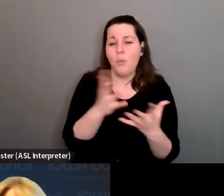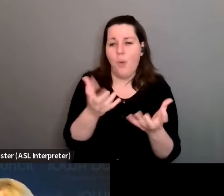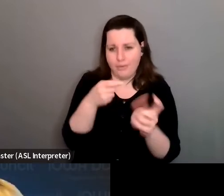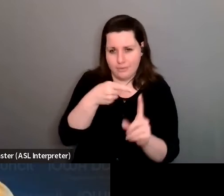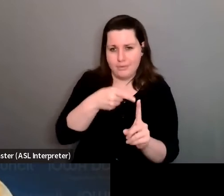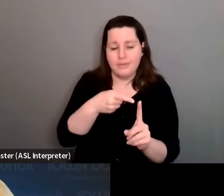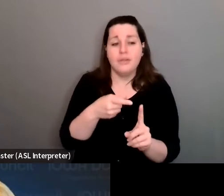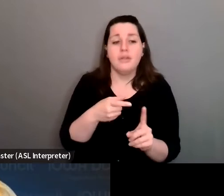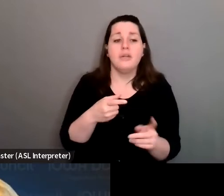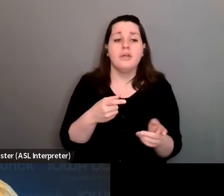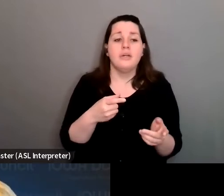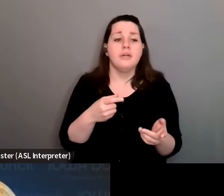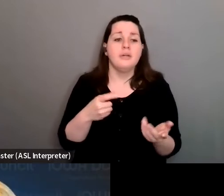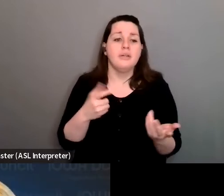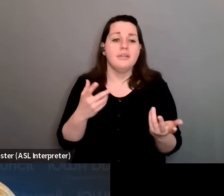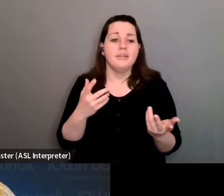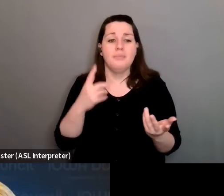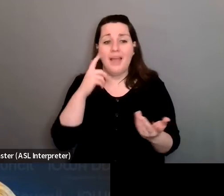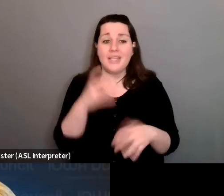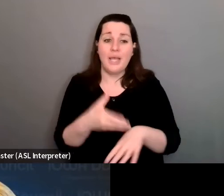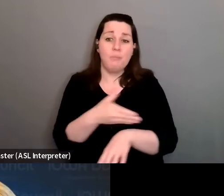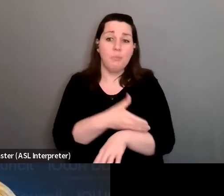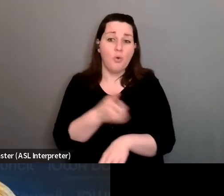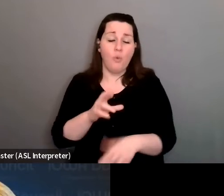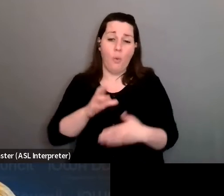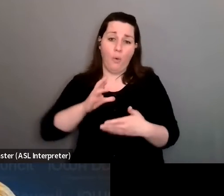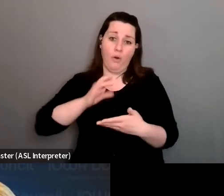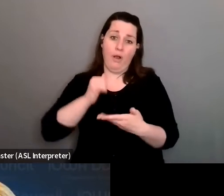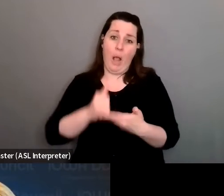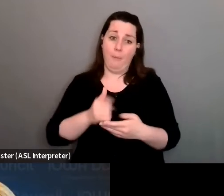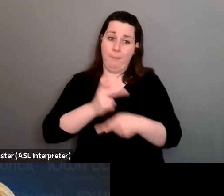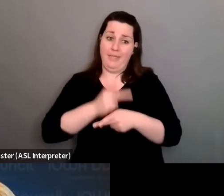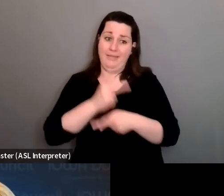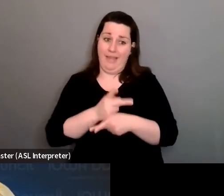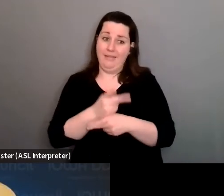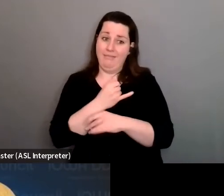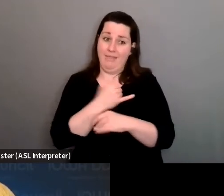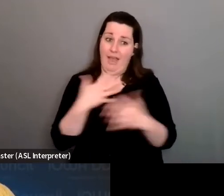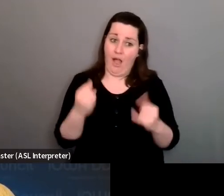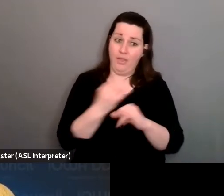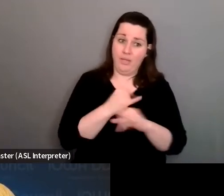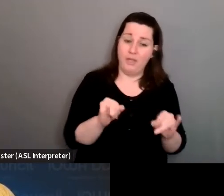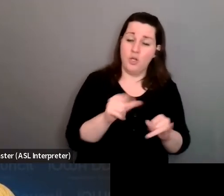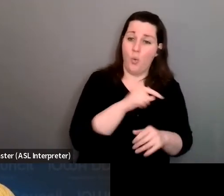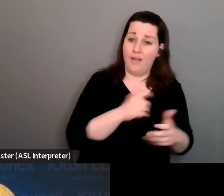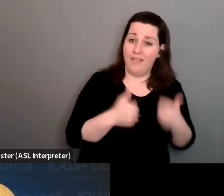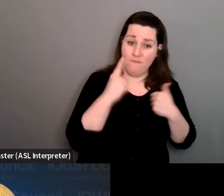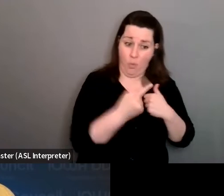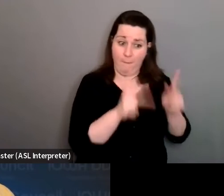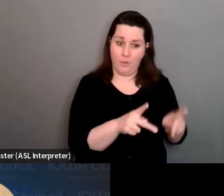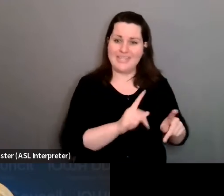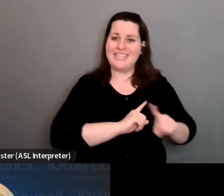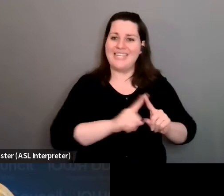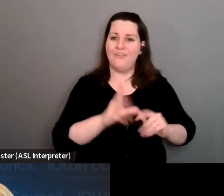will improve or help maintain the health, independence, and quality of life of one person is not the same